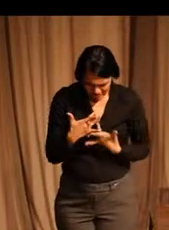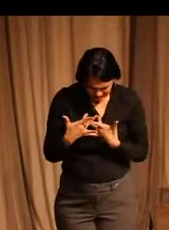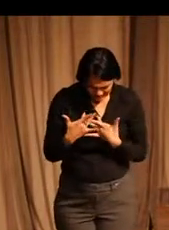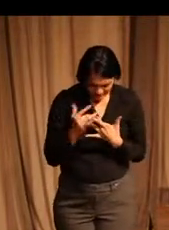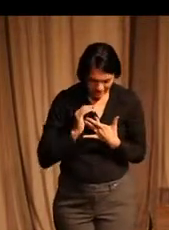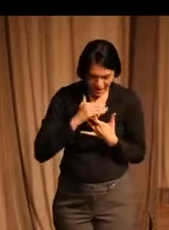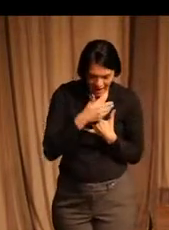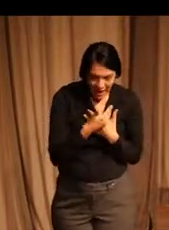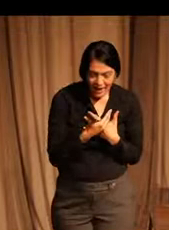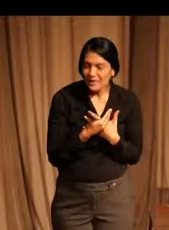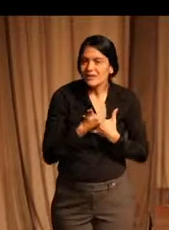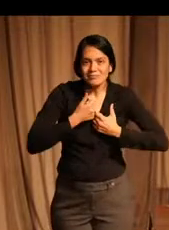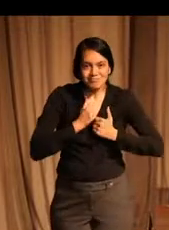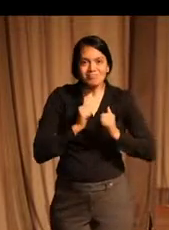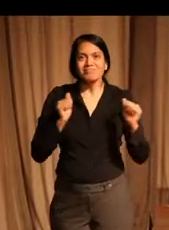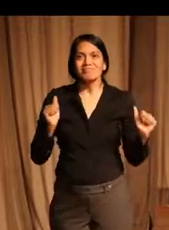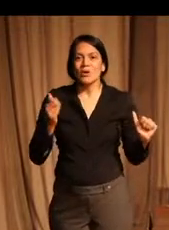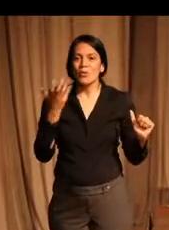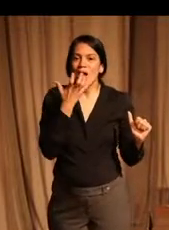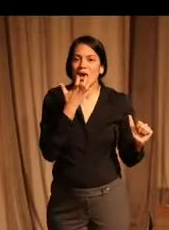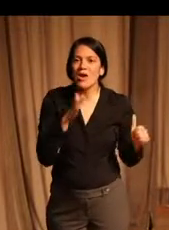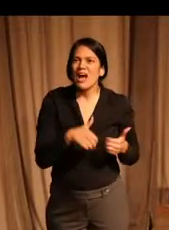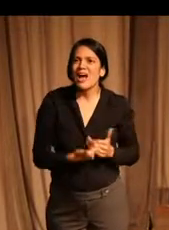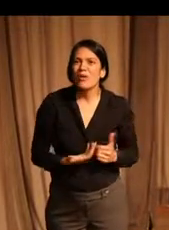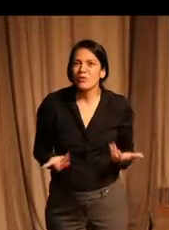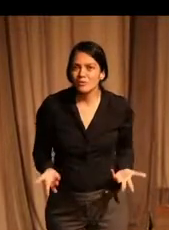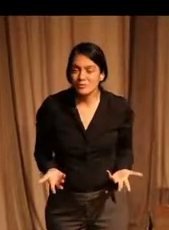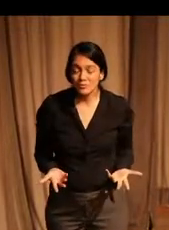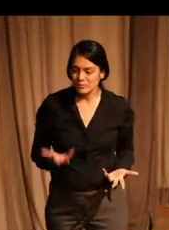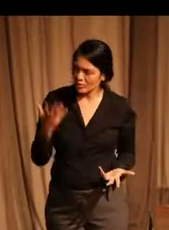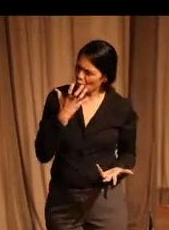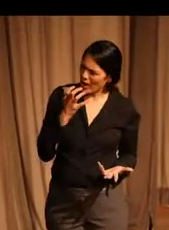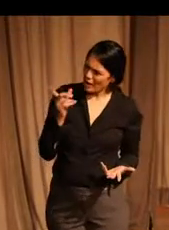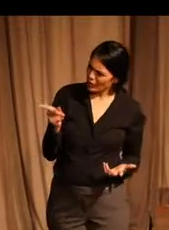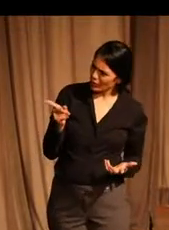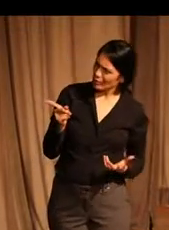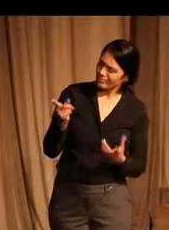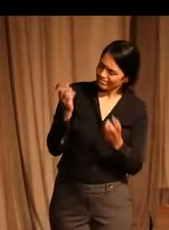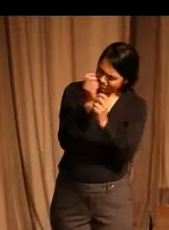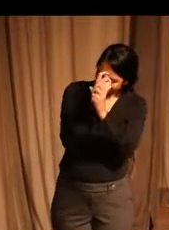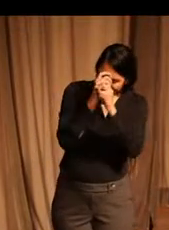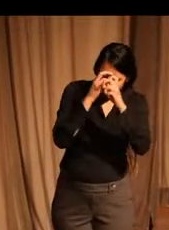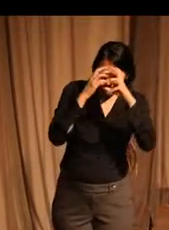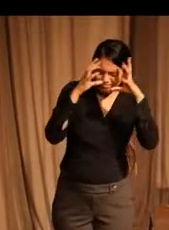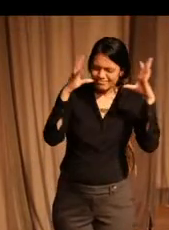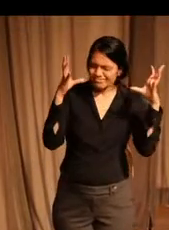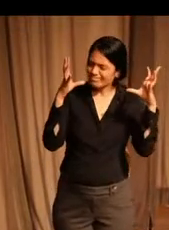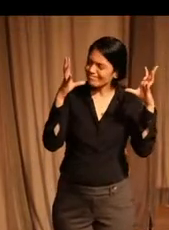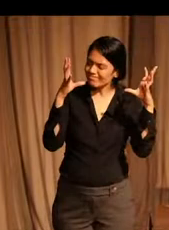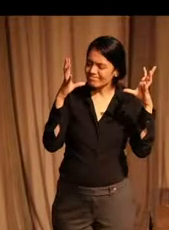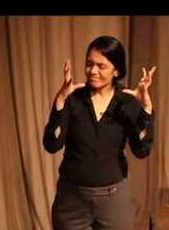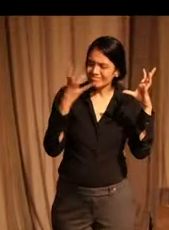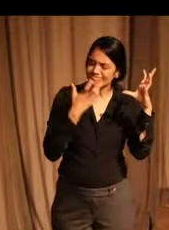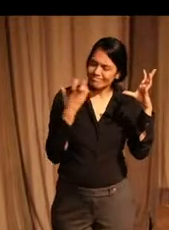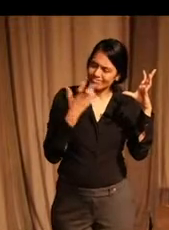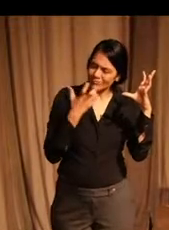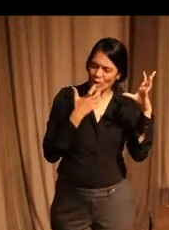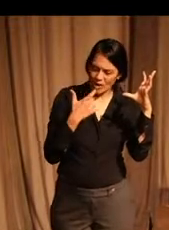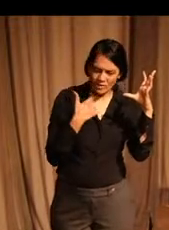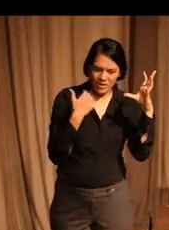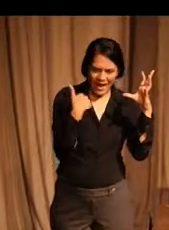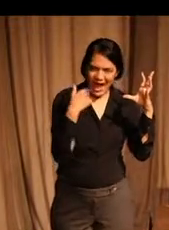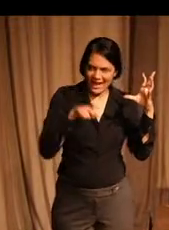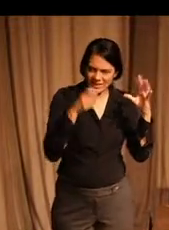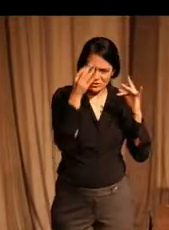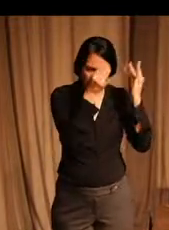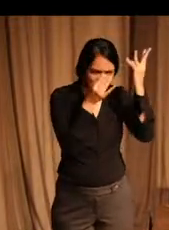I mean, you gave us a lot to think about. Like, you gave us a like an imaginary seed to start from, but then you planted